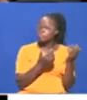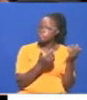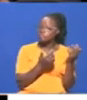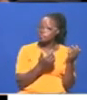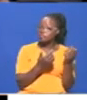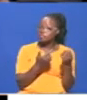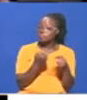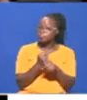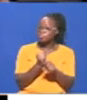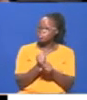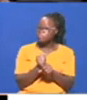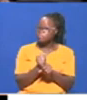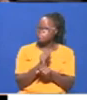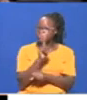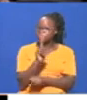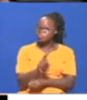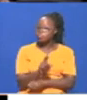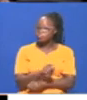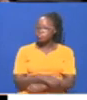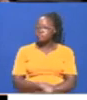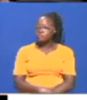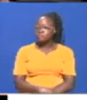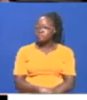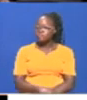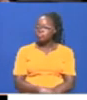to be producing?